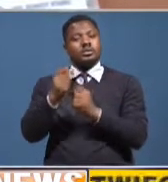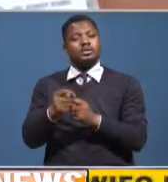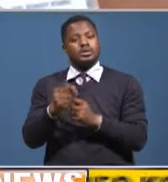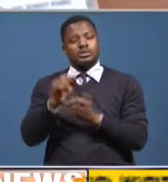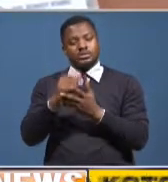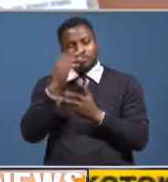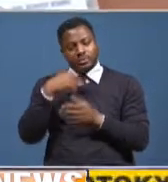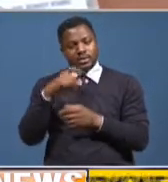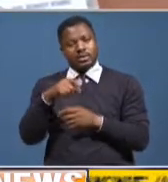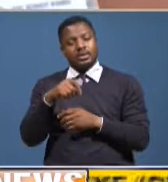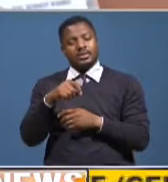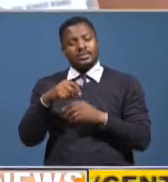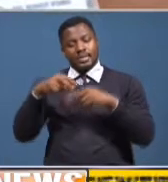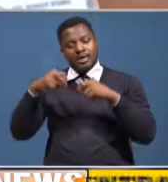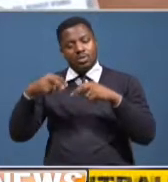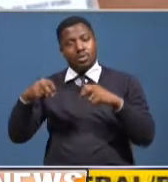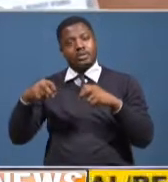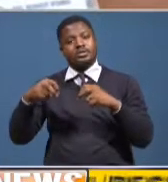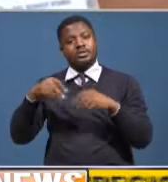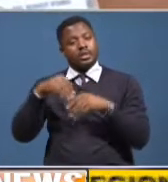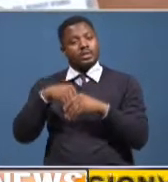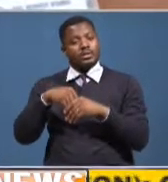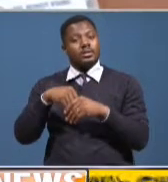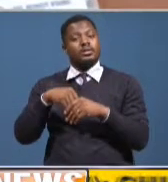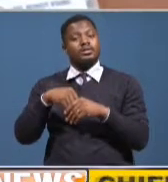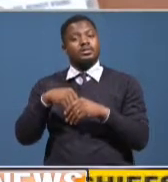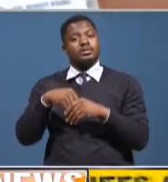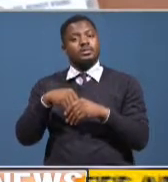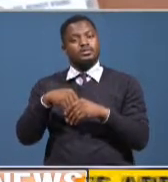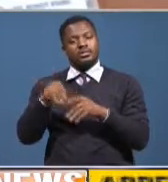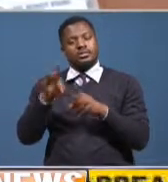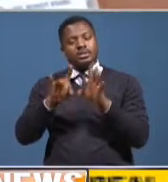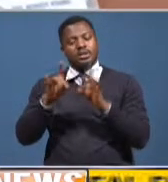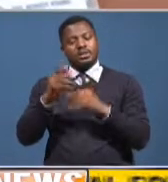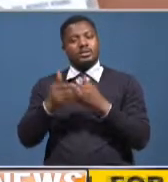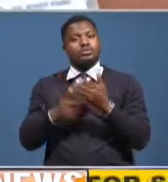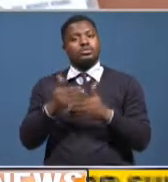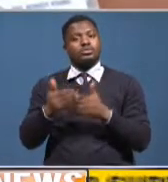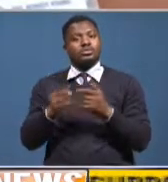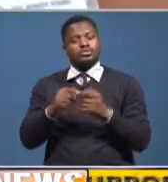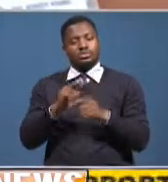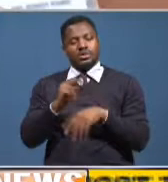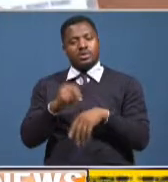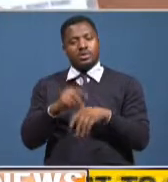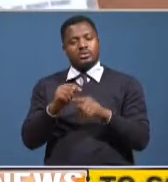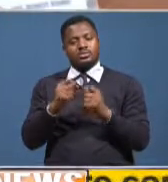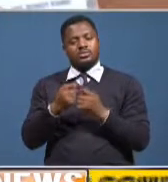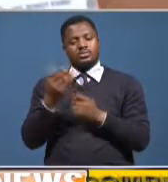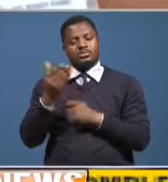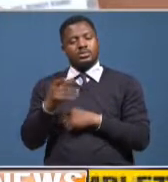That is why we need an inquiry into the selection process to our national team. Mr.